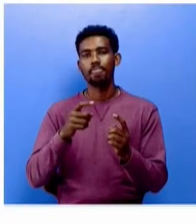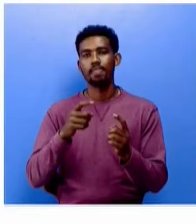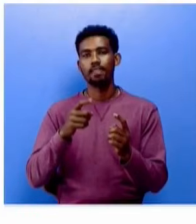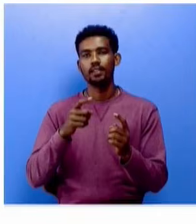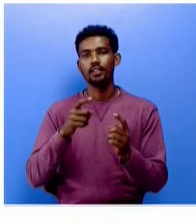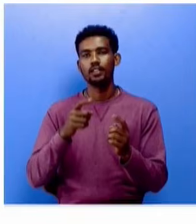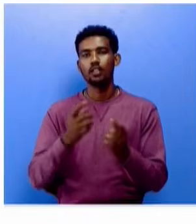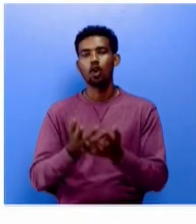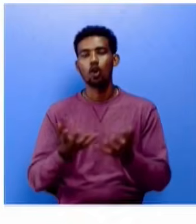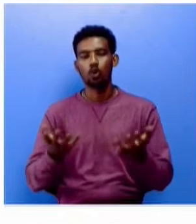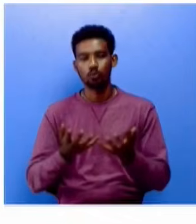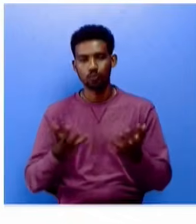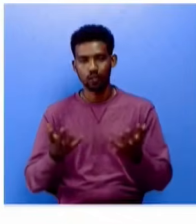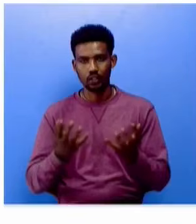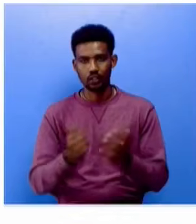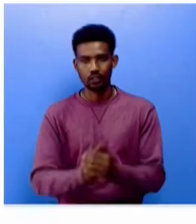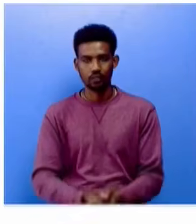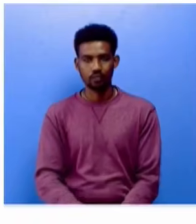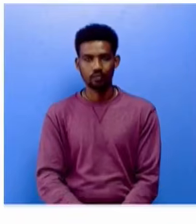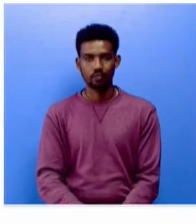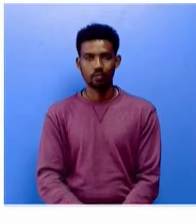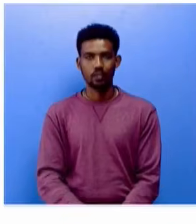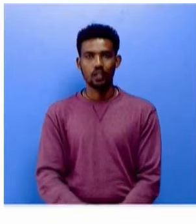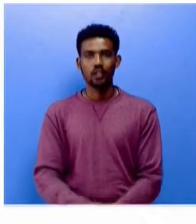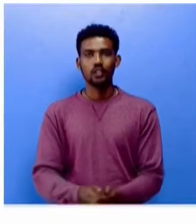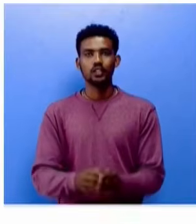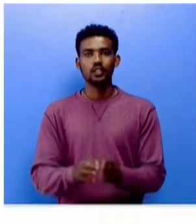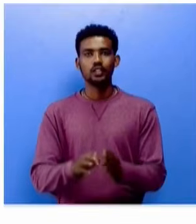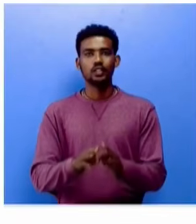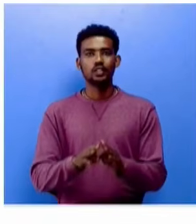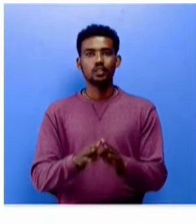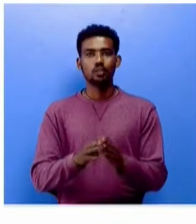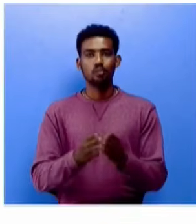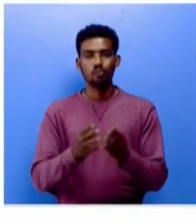So, the board